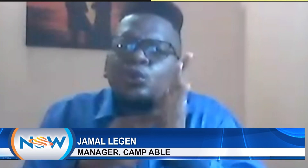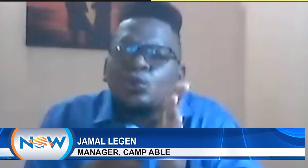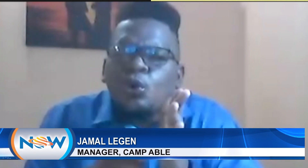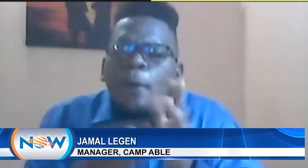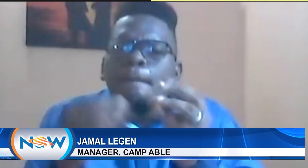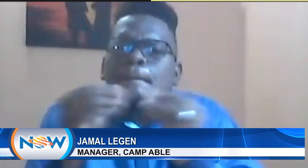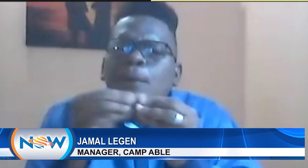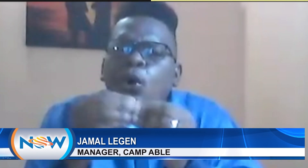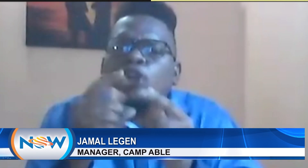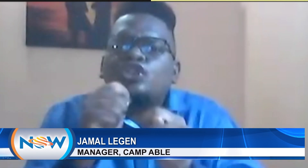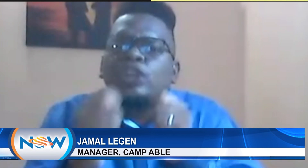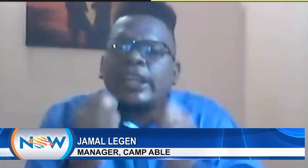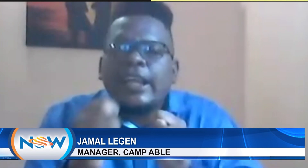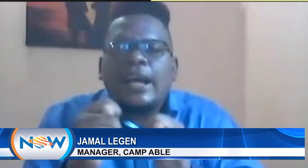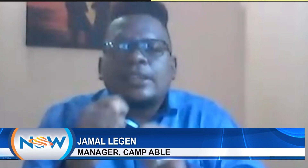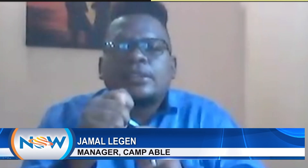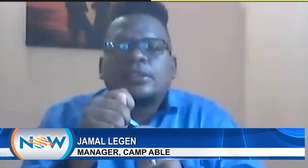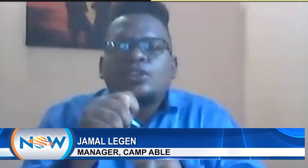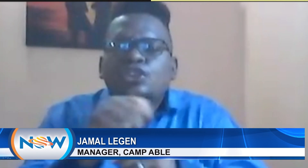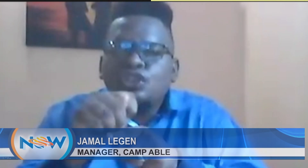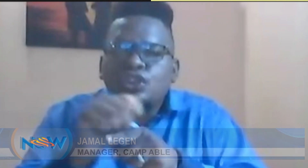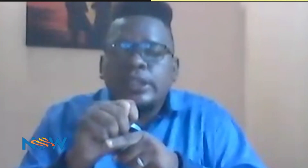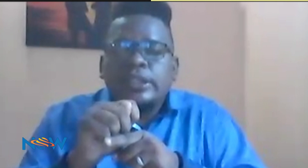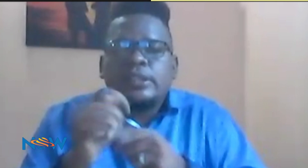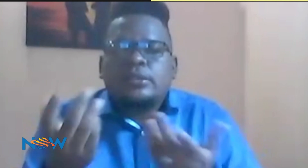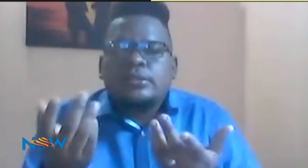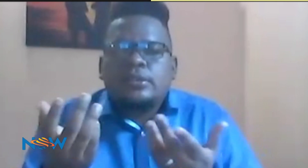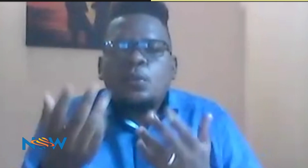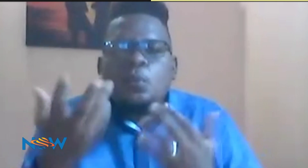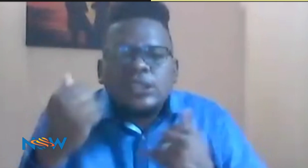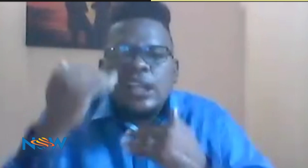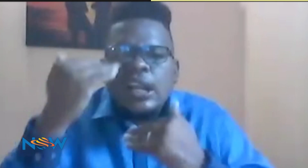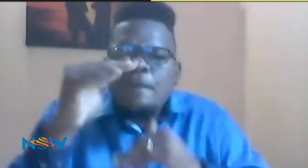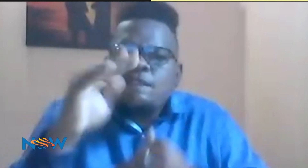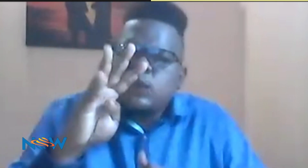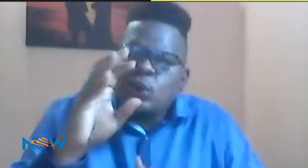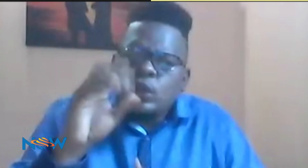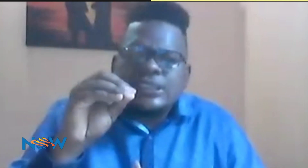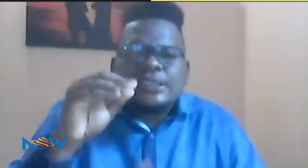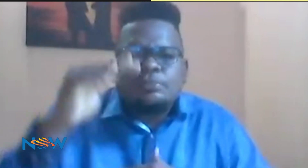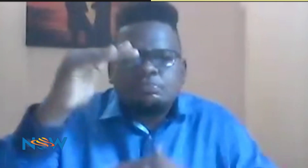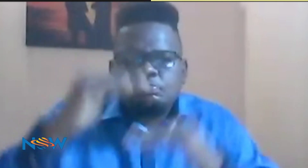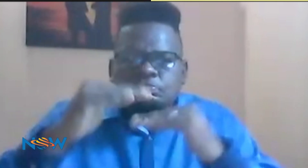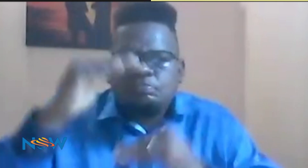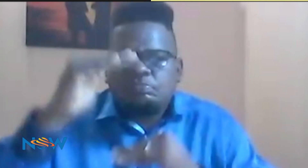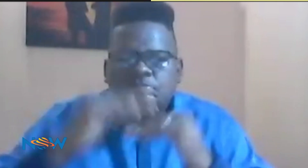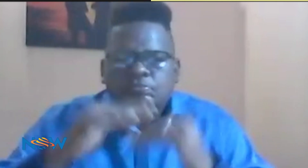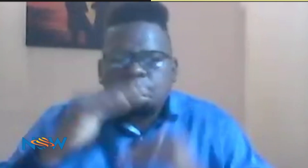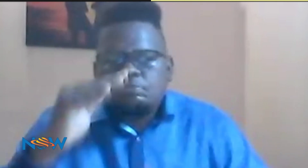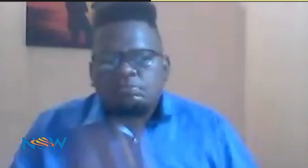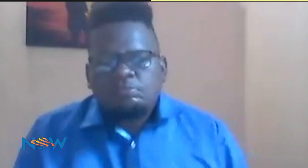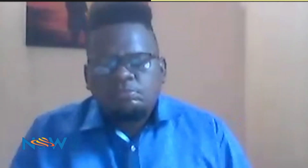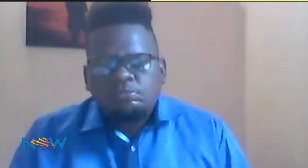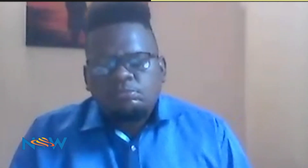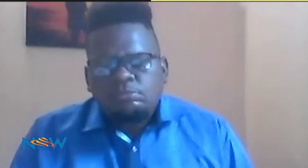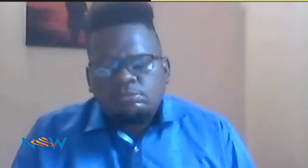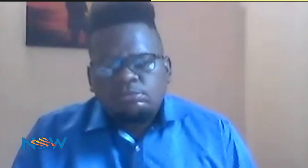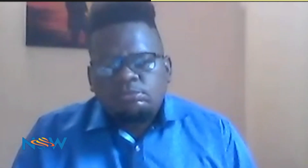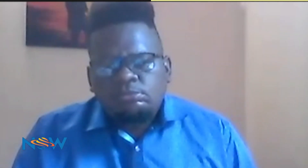just focusing locally on deaf and hard of hearing in Trinidad and Tobago and providing training. So our limit is 40.